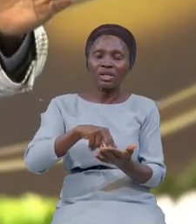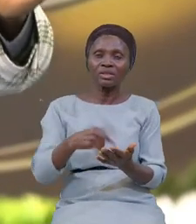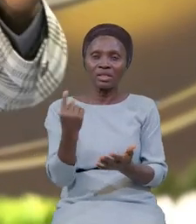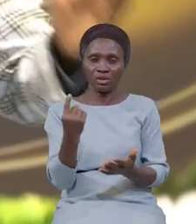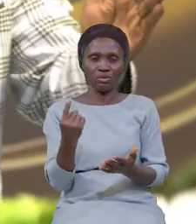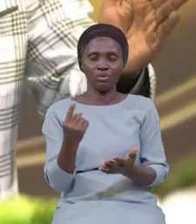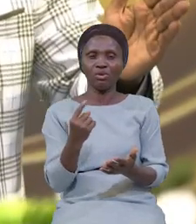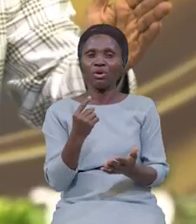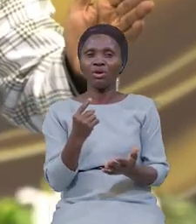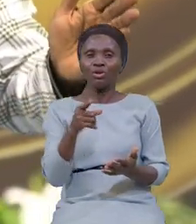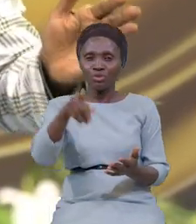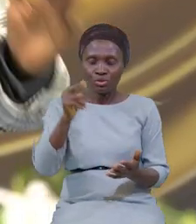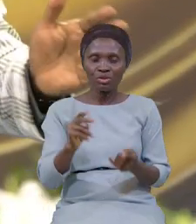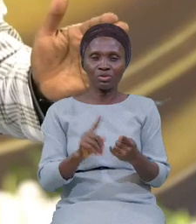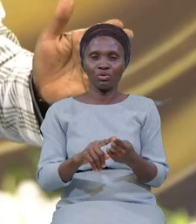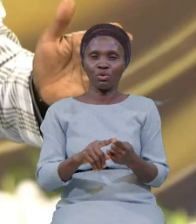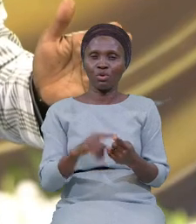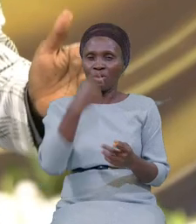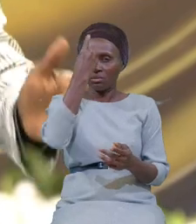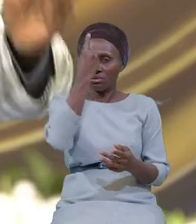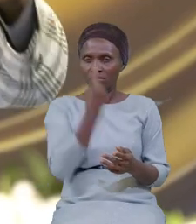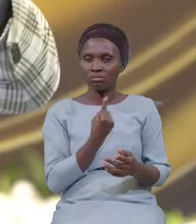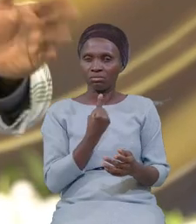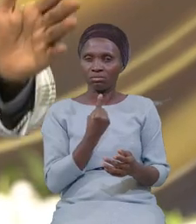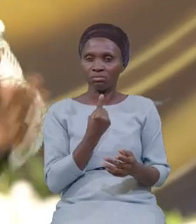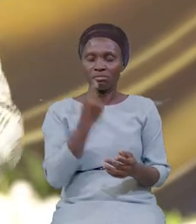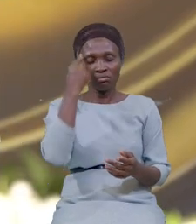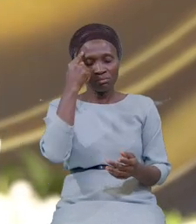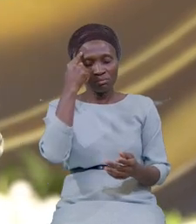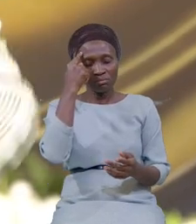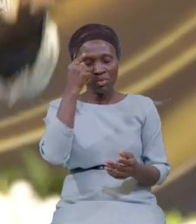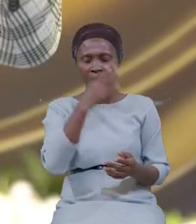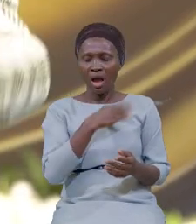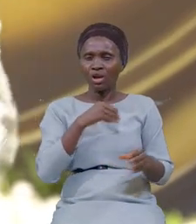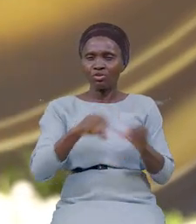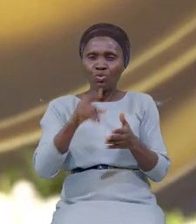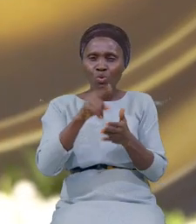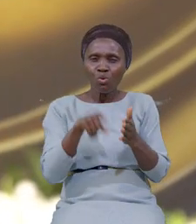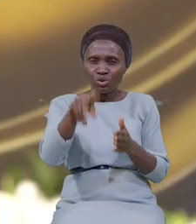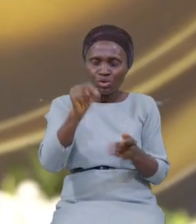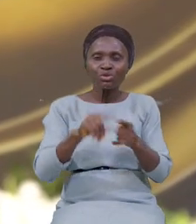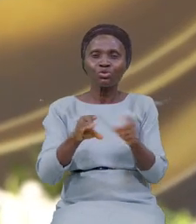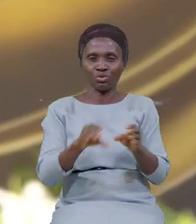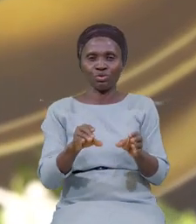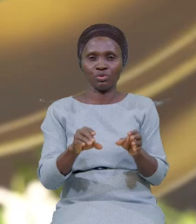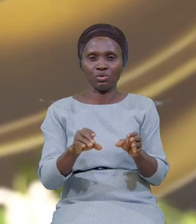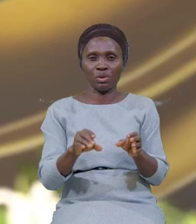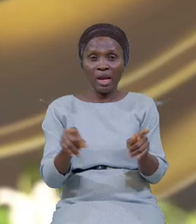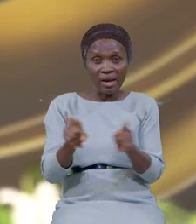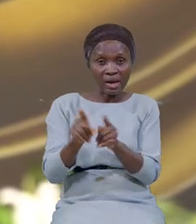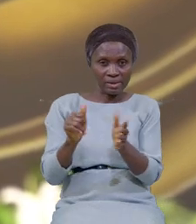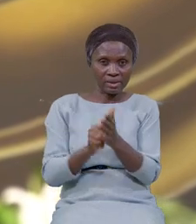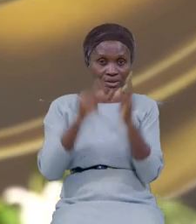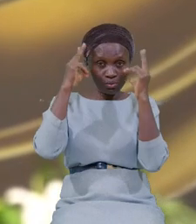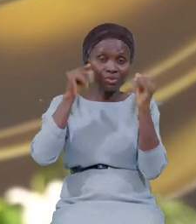to solely, single-handedly, handle what you need to handle. And that was her sister. And he